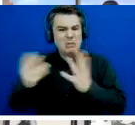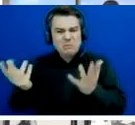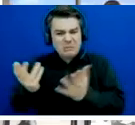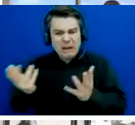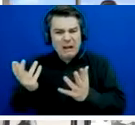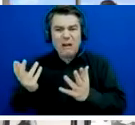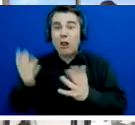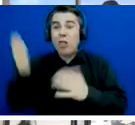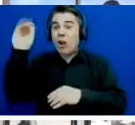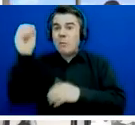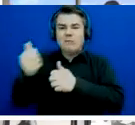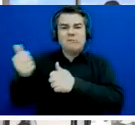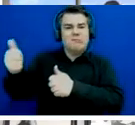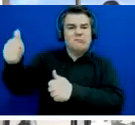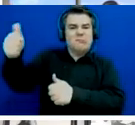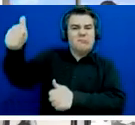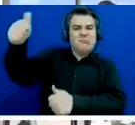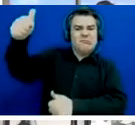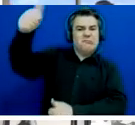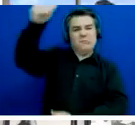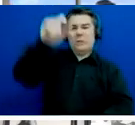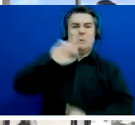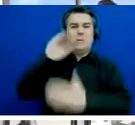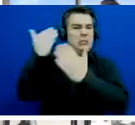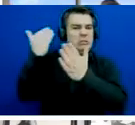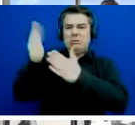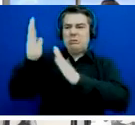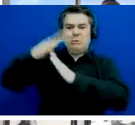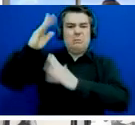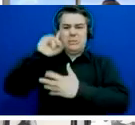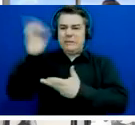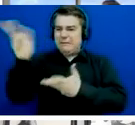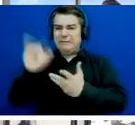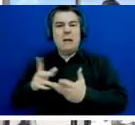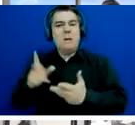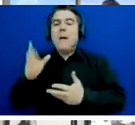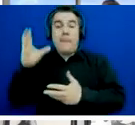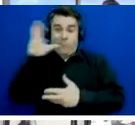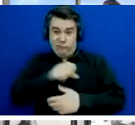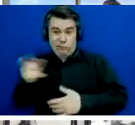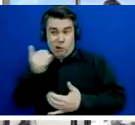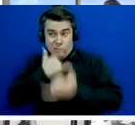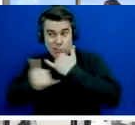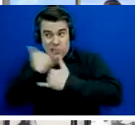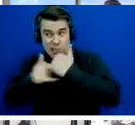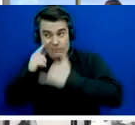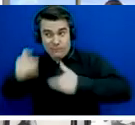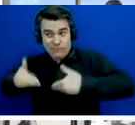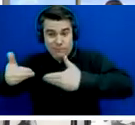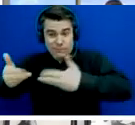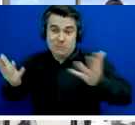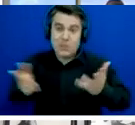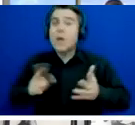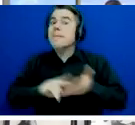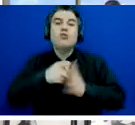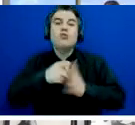company. She's been there, done that. I'm going to go out on a limb and say probably made all the mistakes getting there. So you don't have